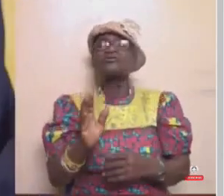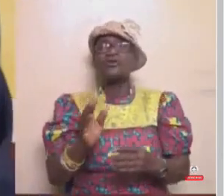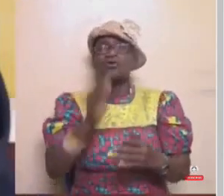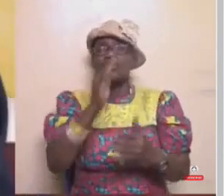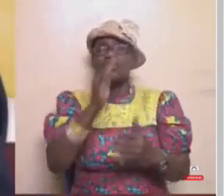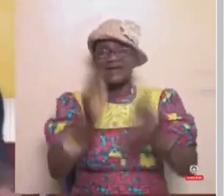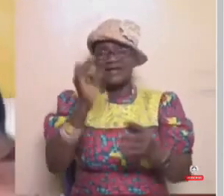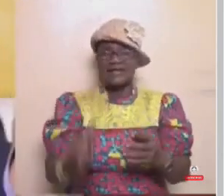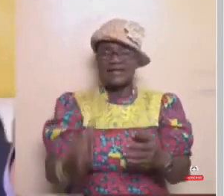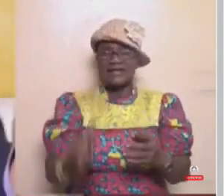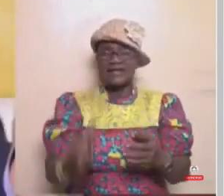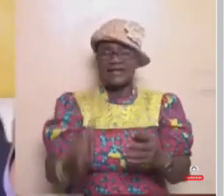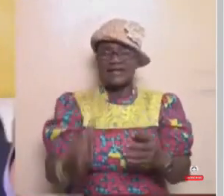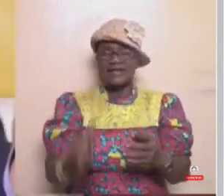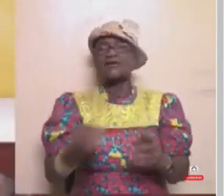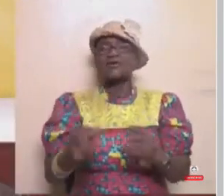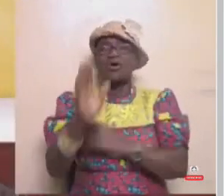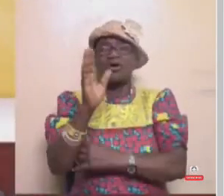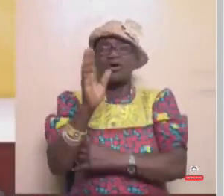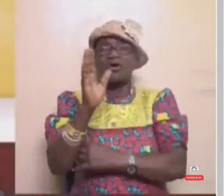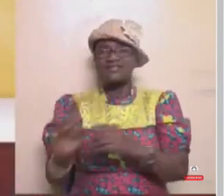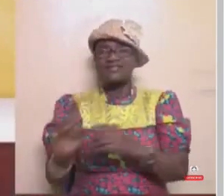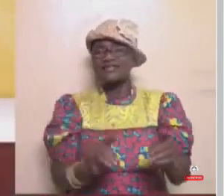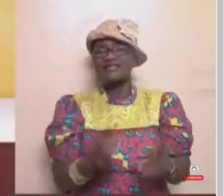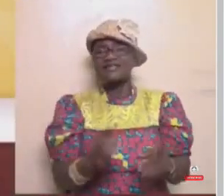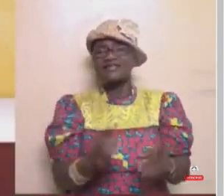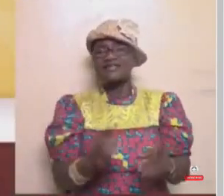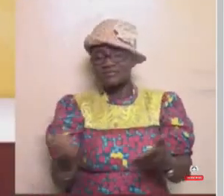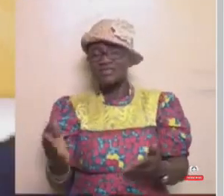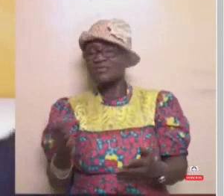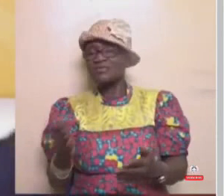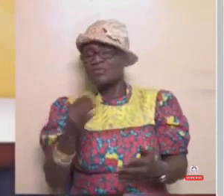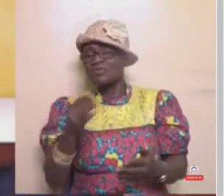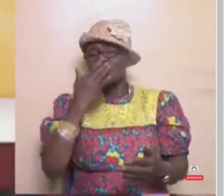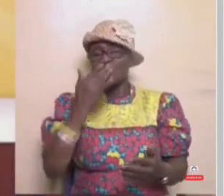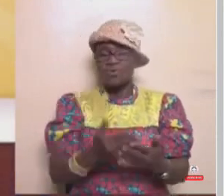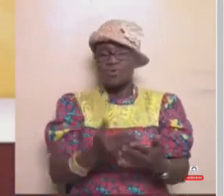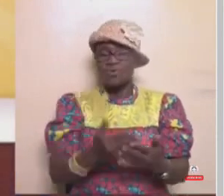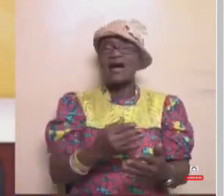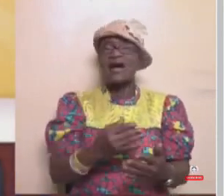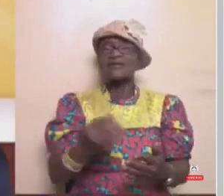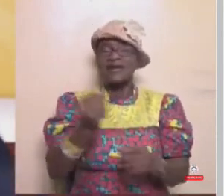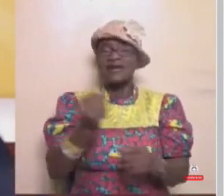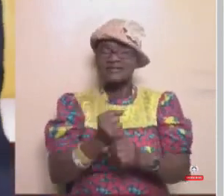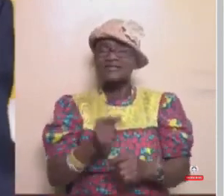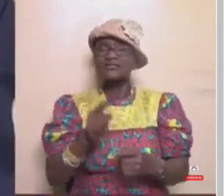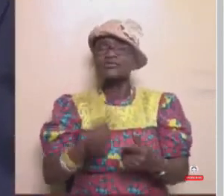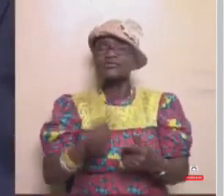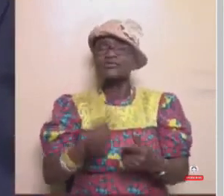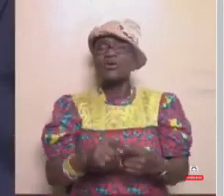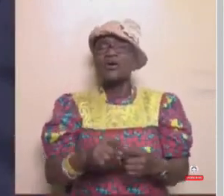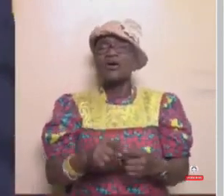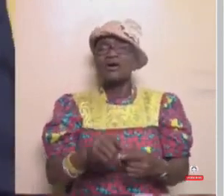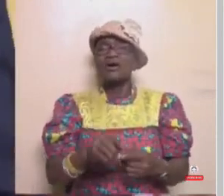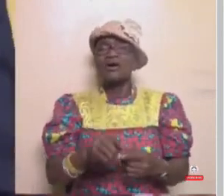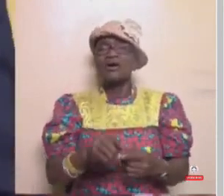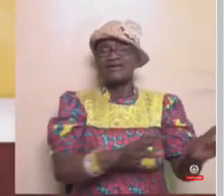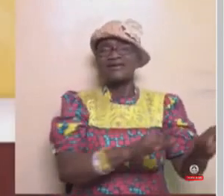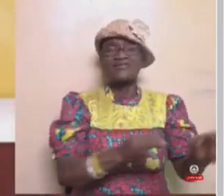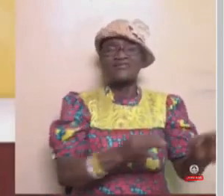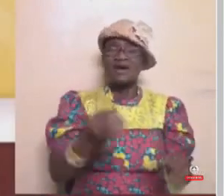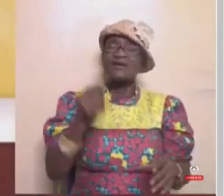of Mara. And the water was bitter, and they have no water to drink in the desert.